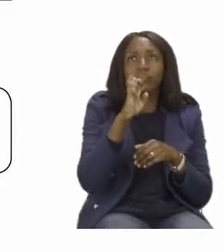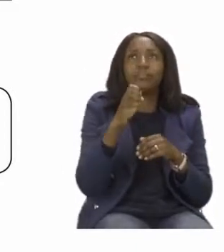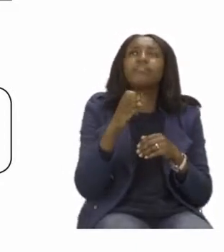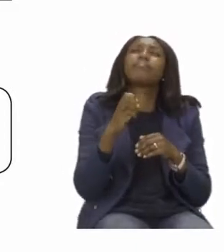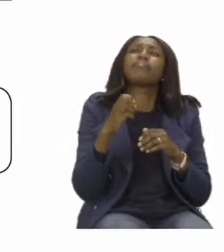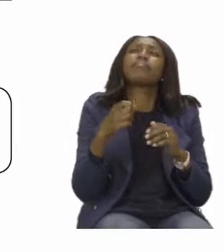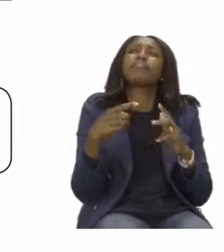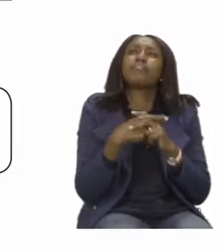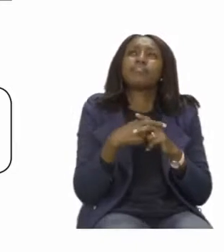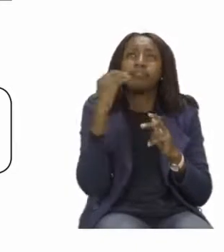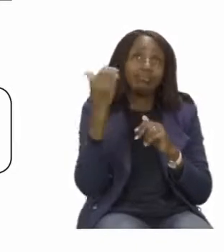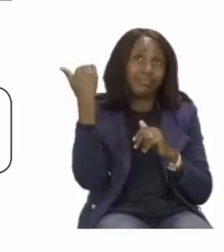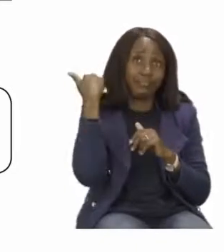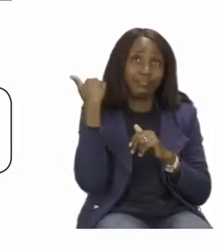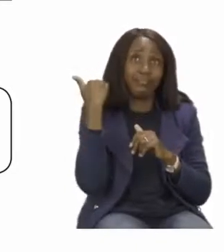well,